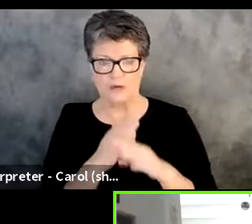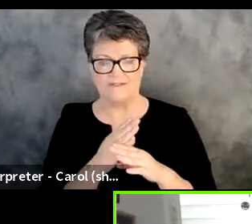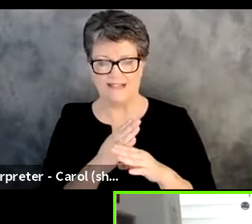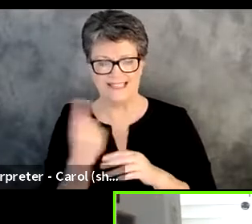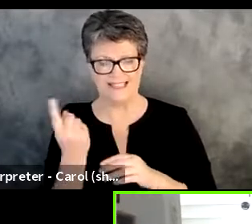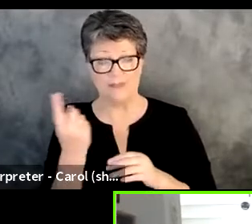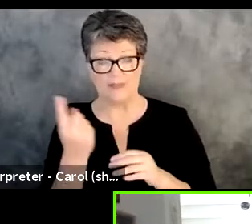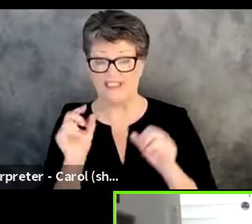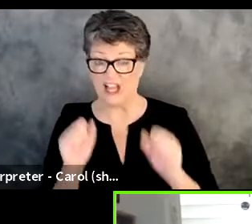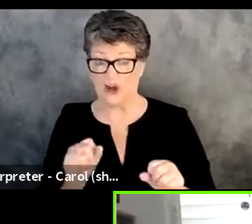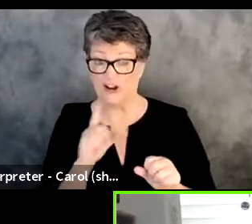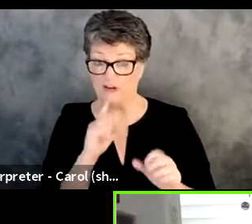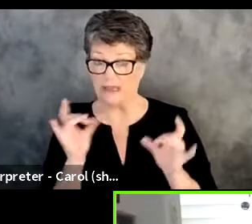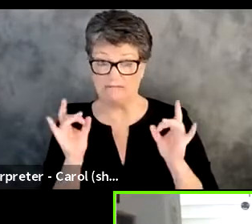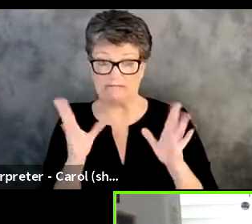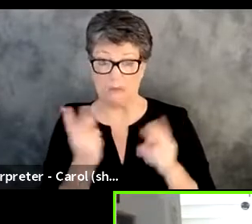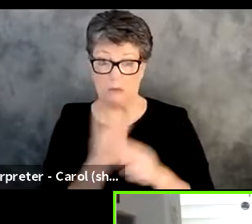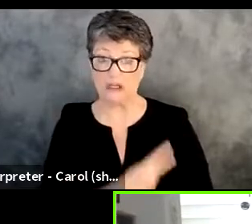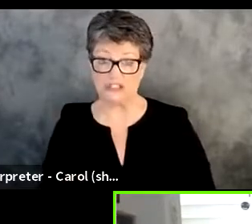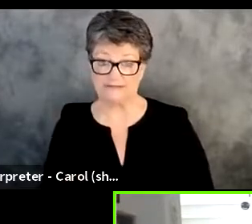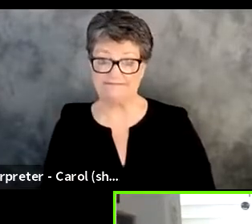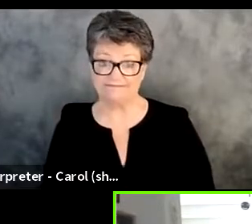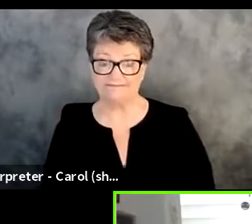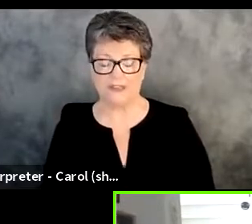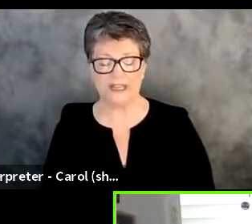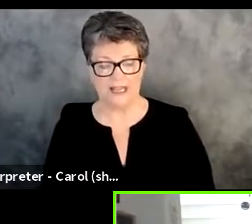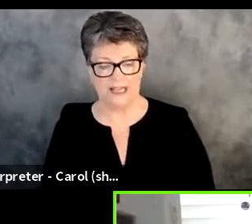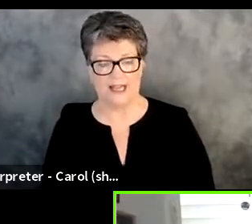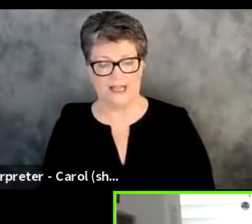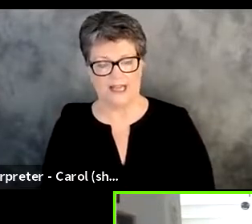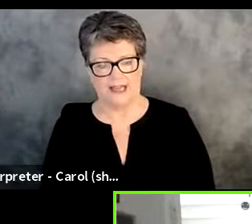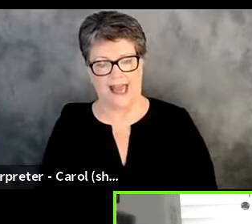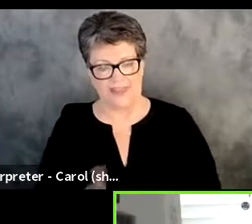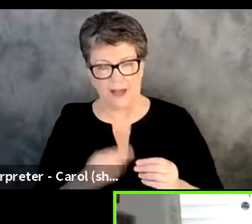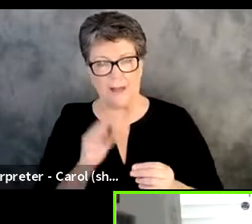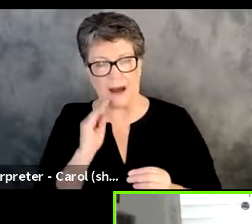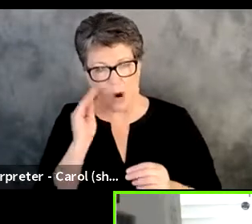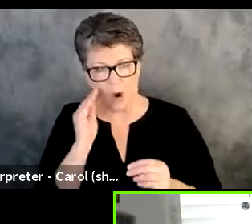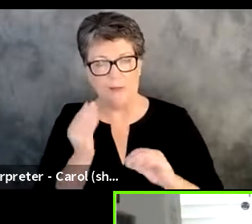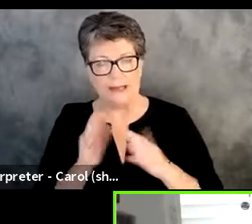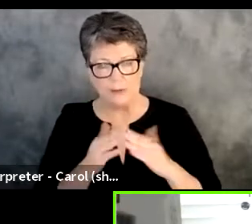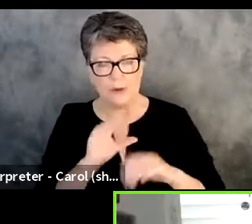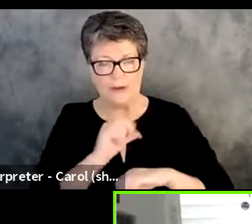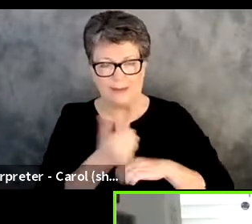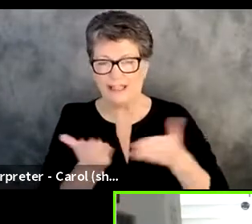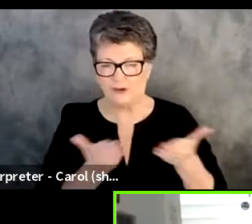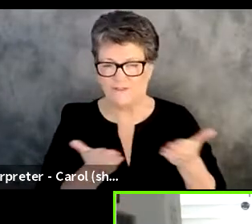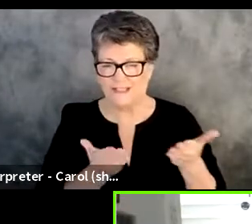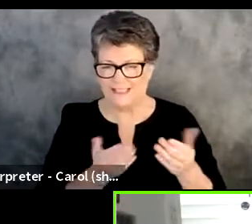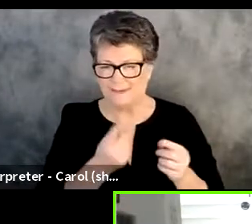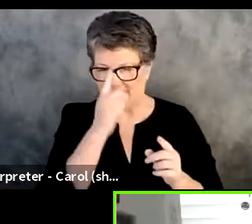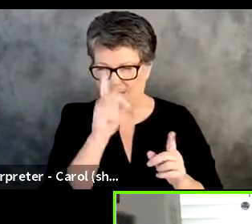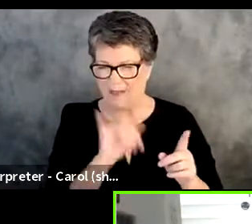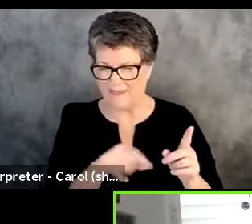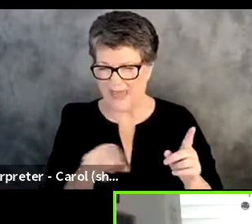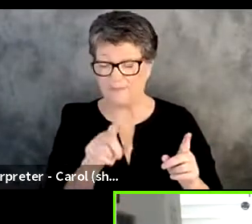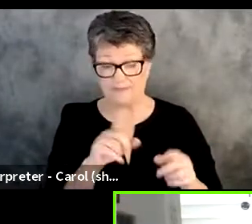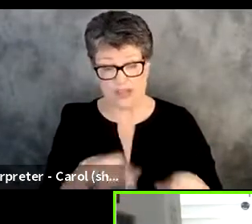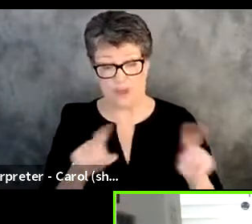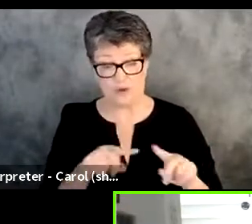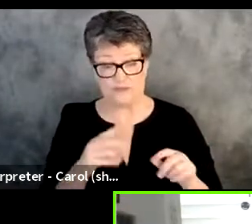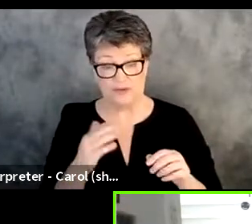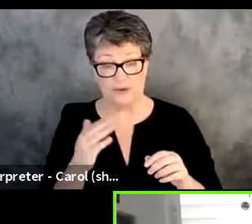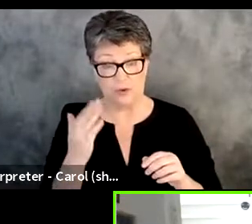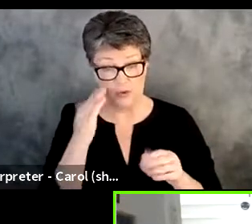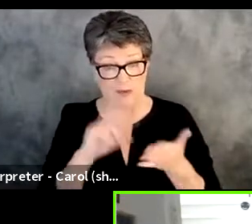something that could have been much worse. Now, I speak about home and community-based services, and those of you who know what